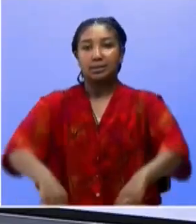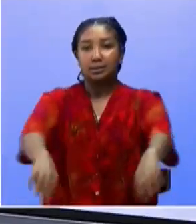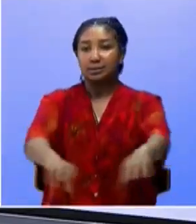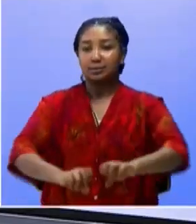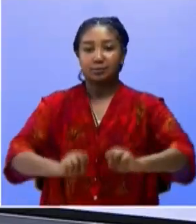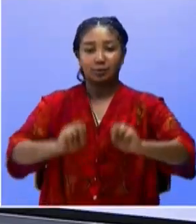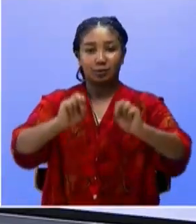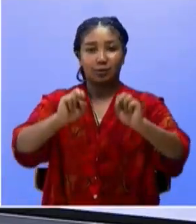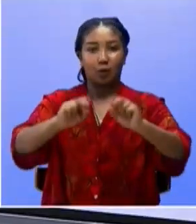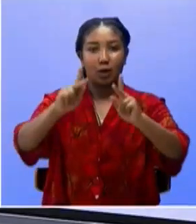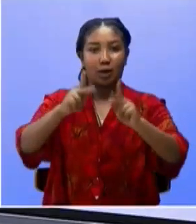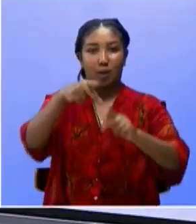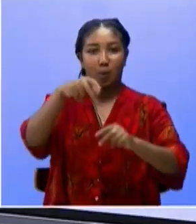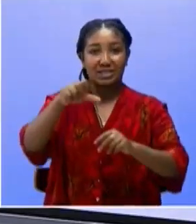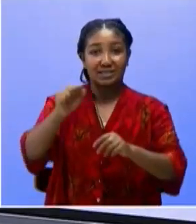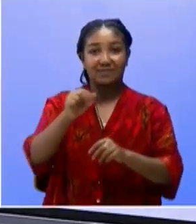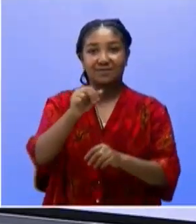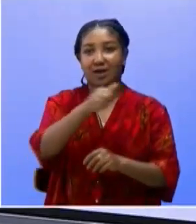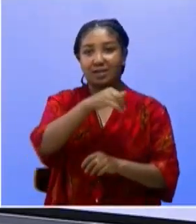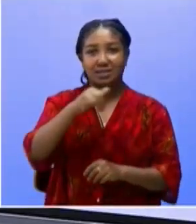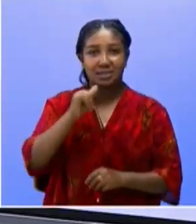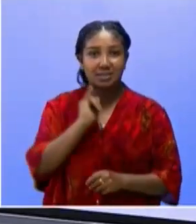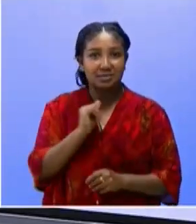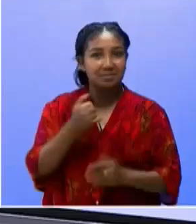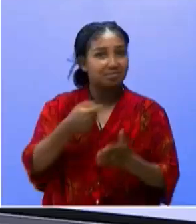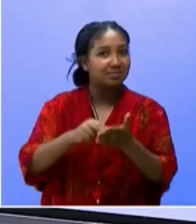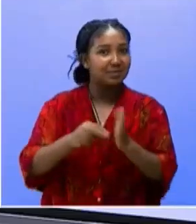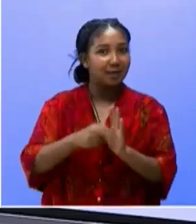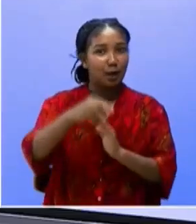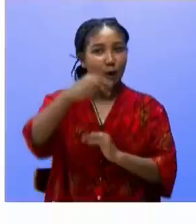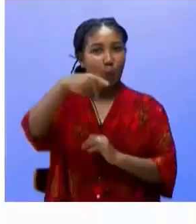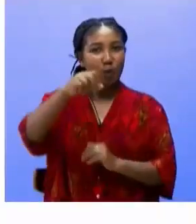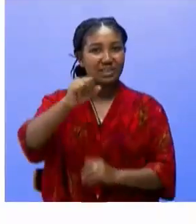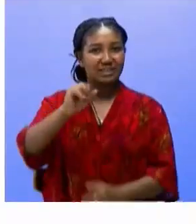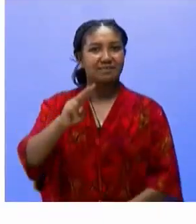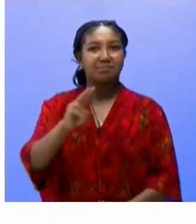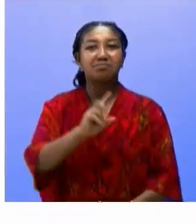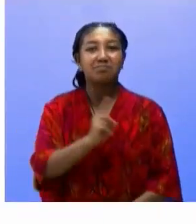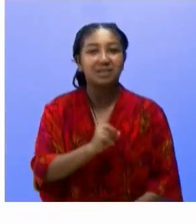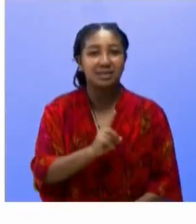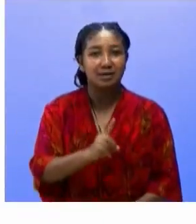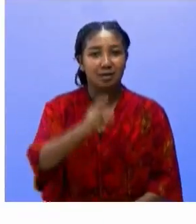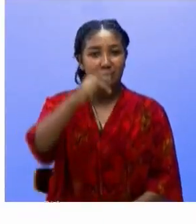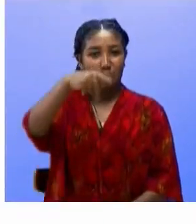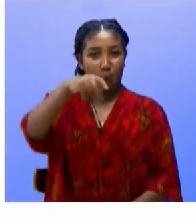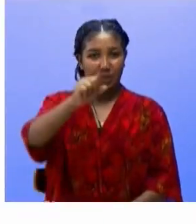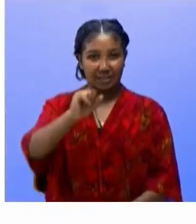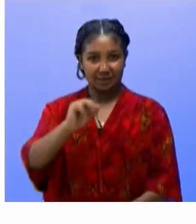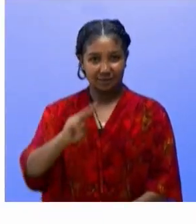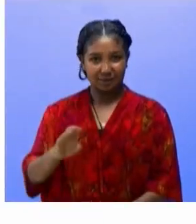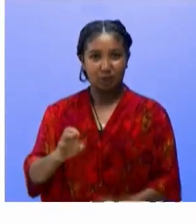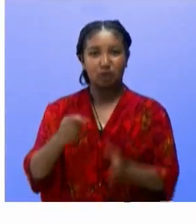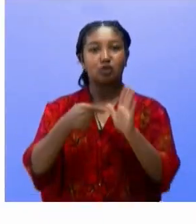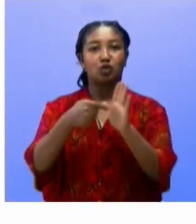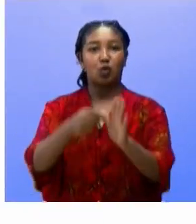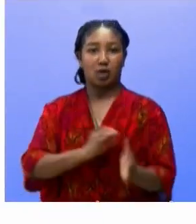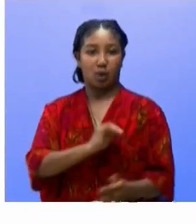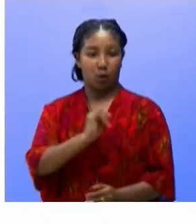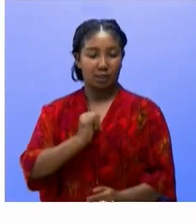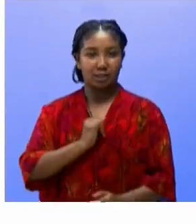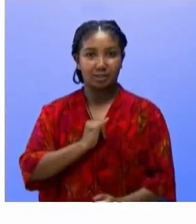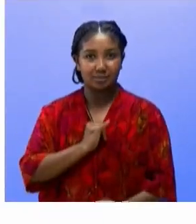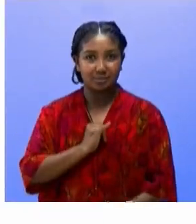Okay, so possessive adjectives. What do we mean when we say possessive? Possessive means what? Showing ownership,